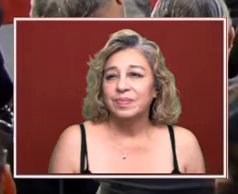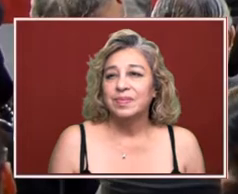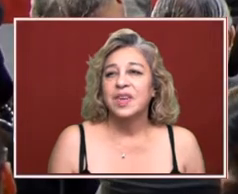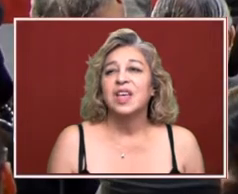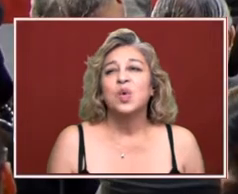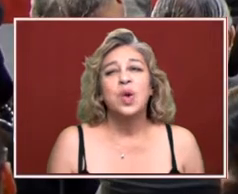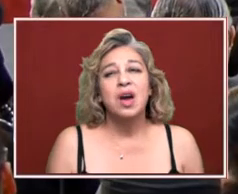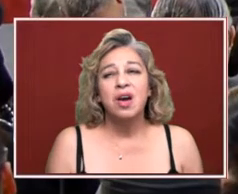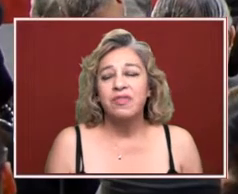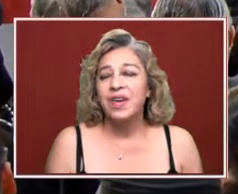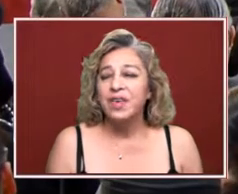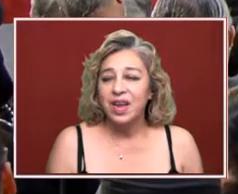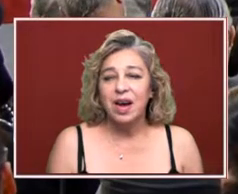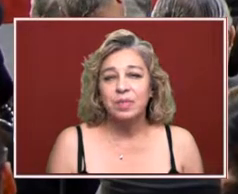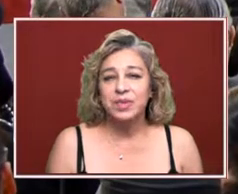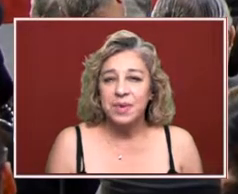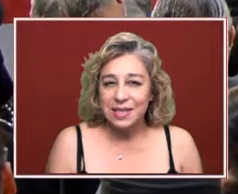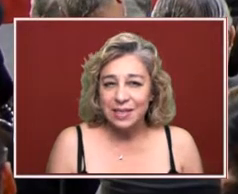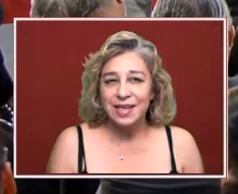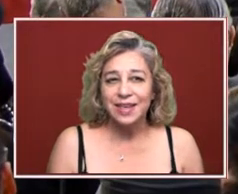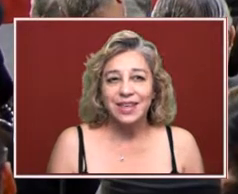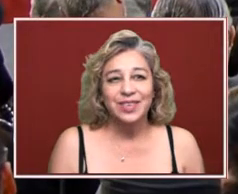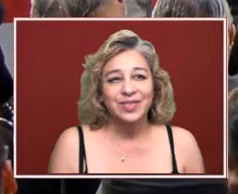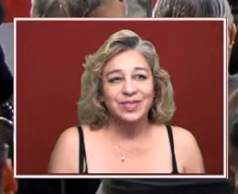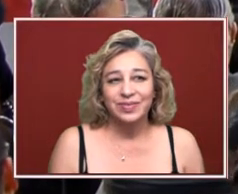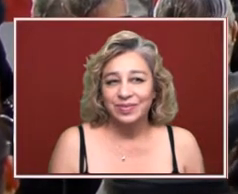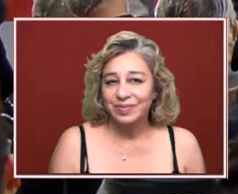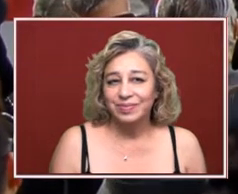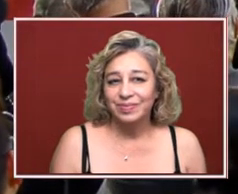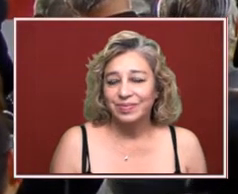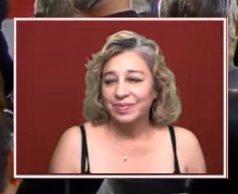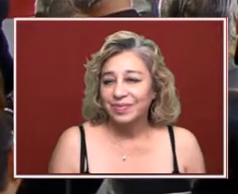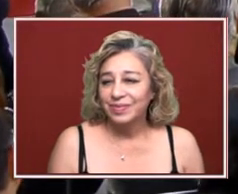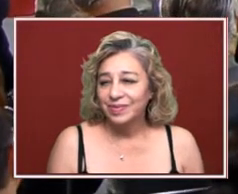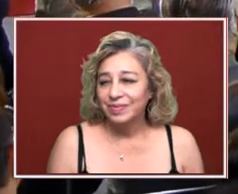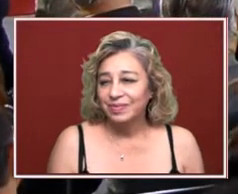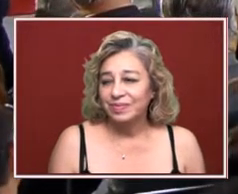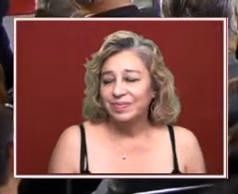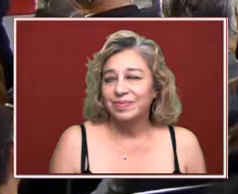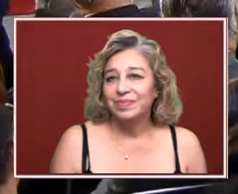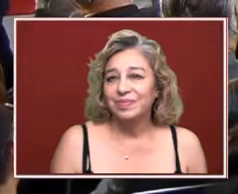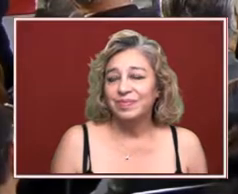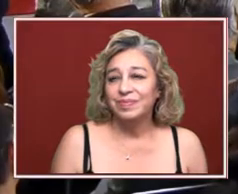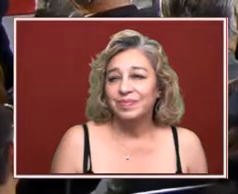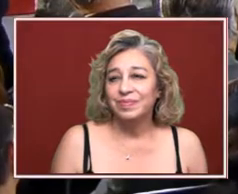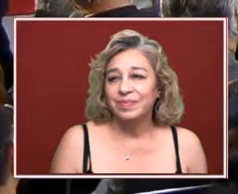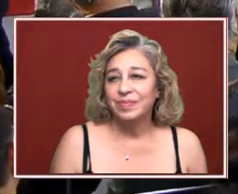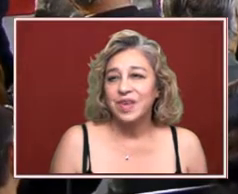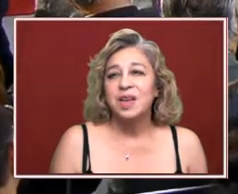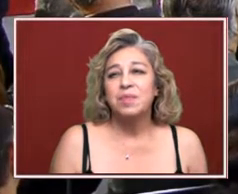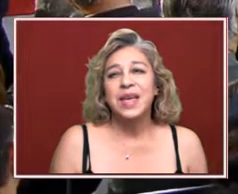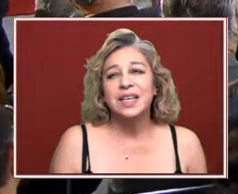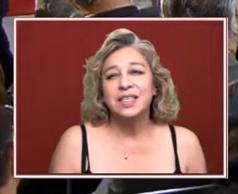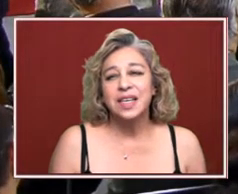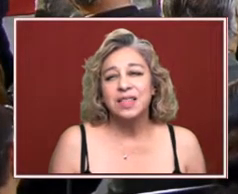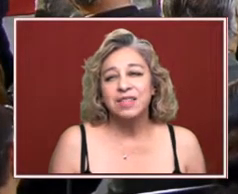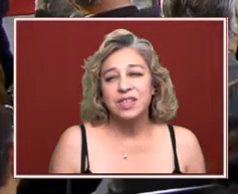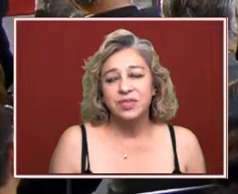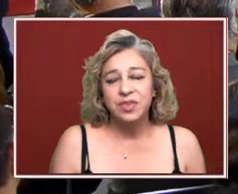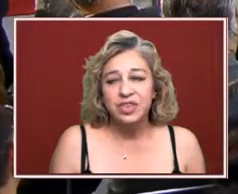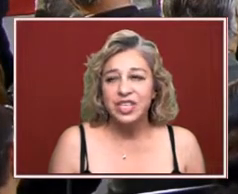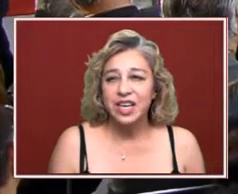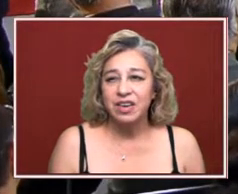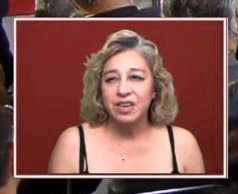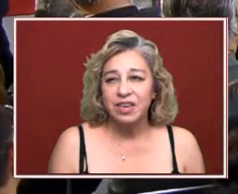optimistas. We are very optimistic. Porque en este primer año, because in